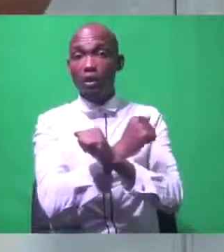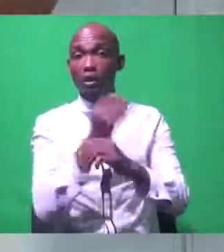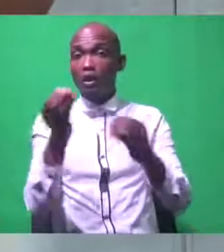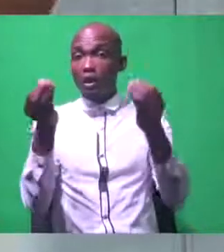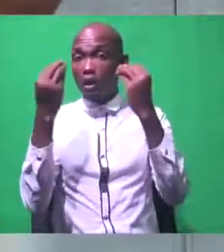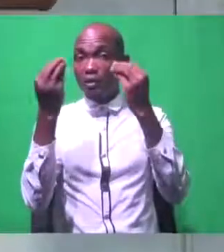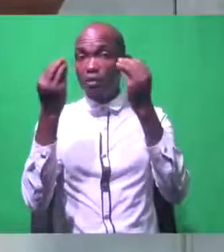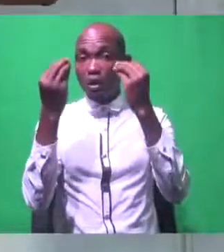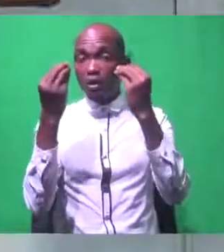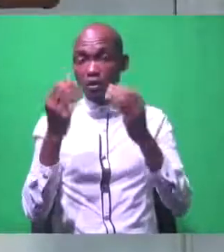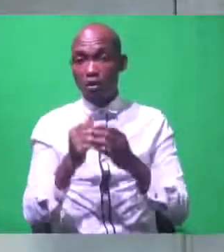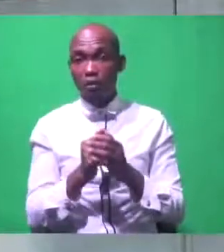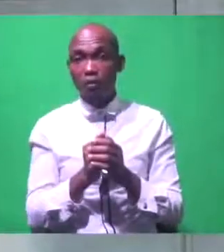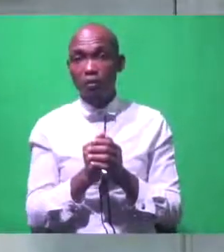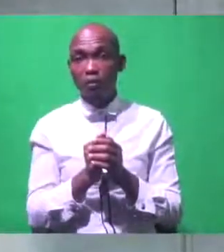colonial